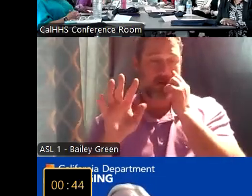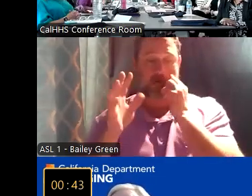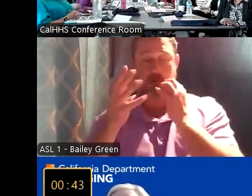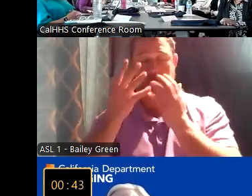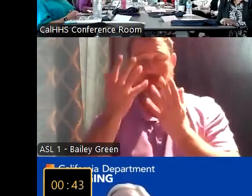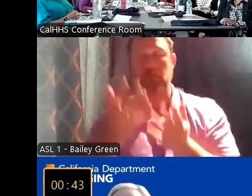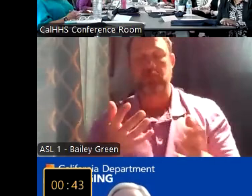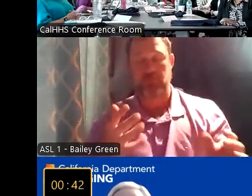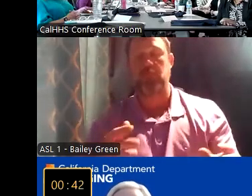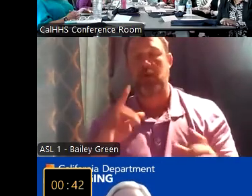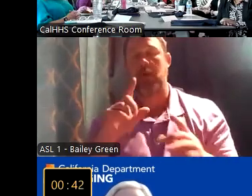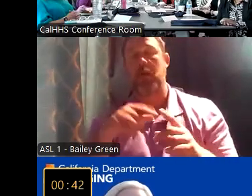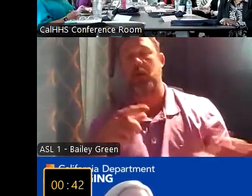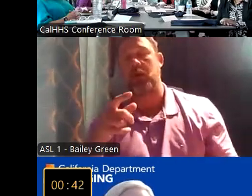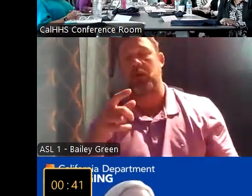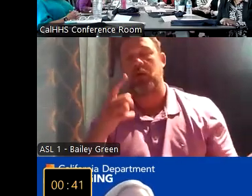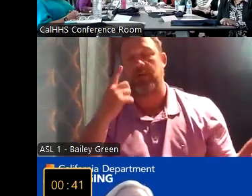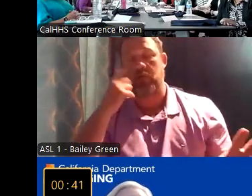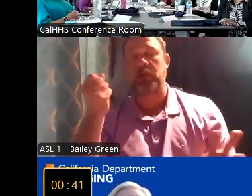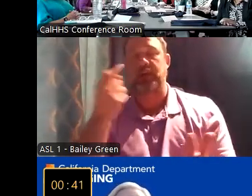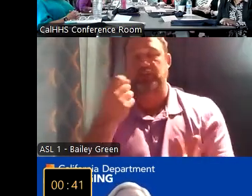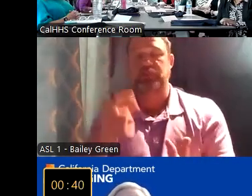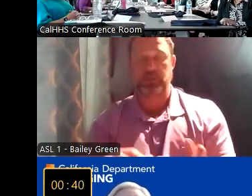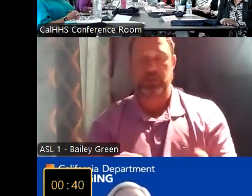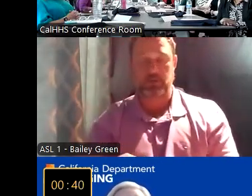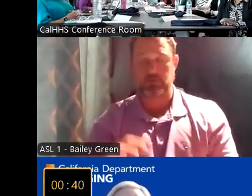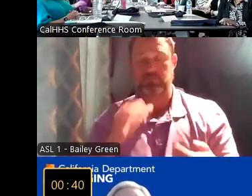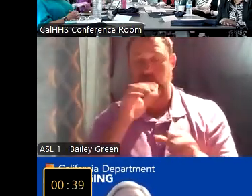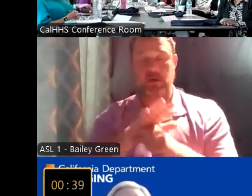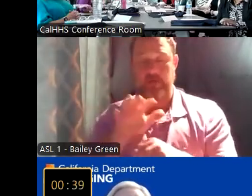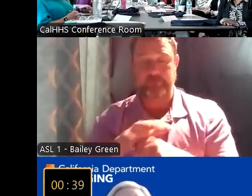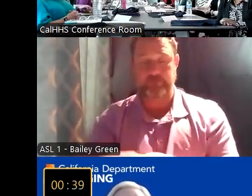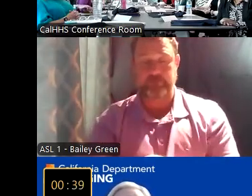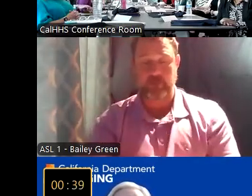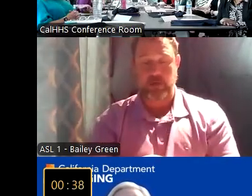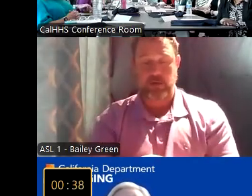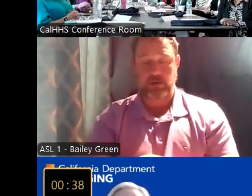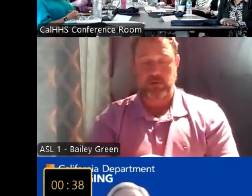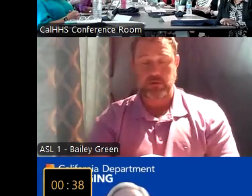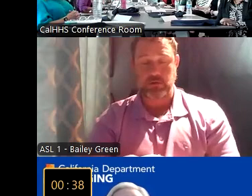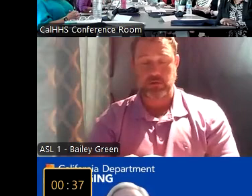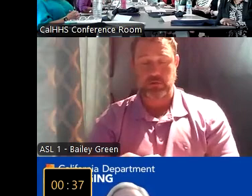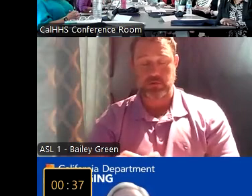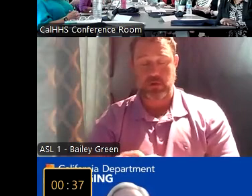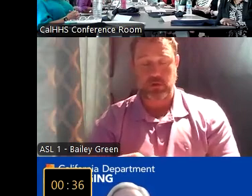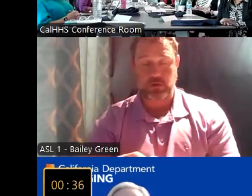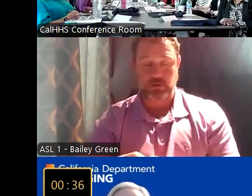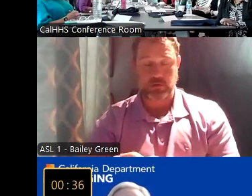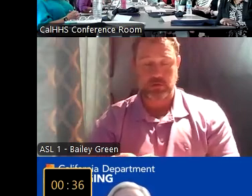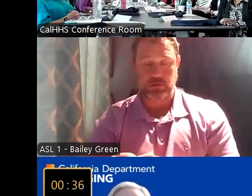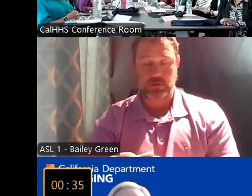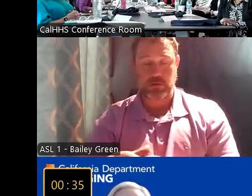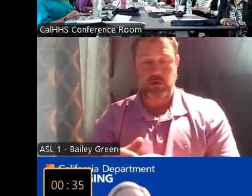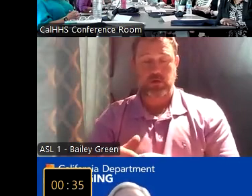over to offer us for next year, which is not adequate. We operate the program on about $3 million per